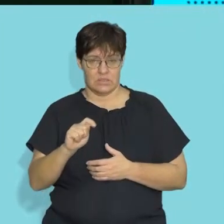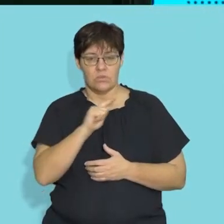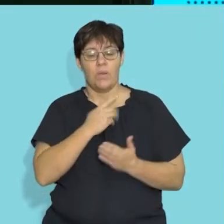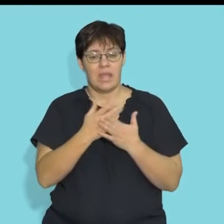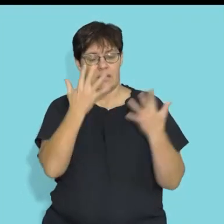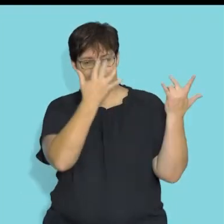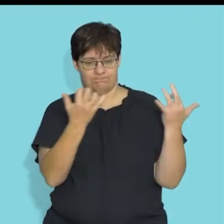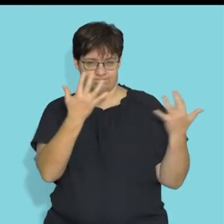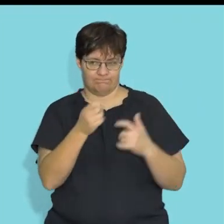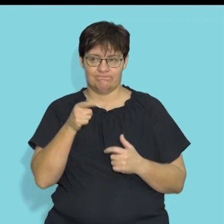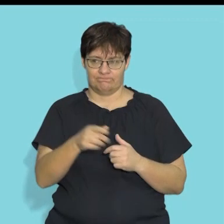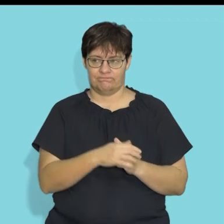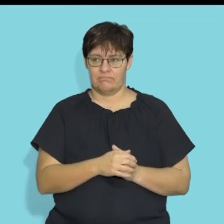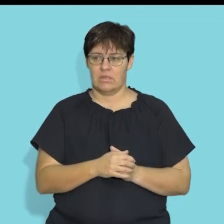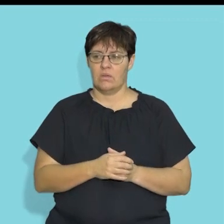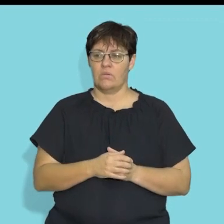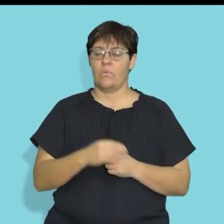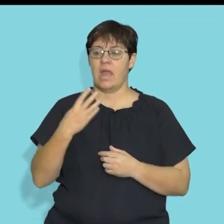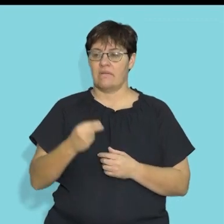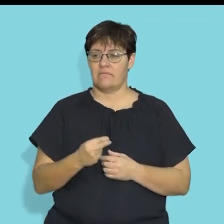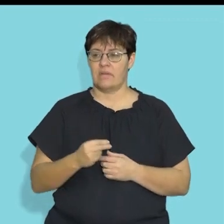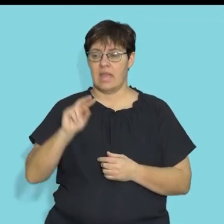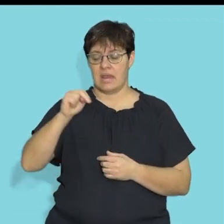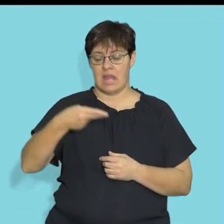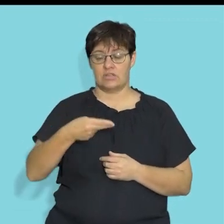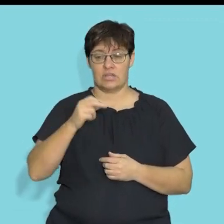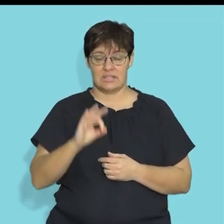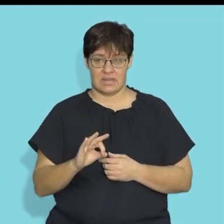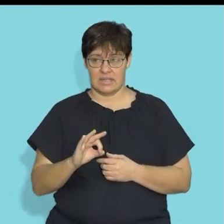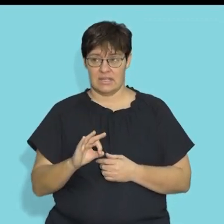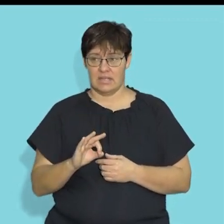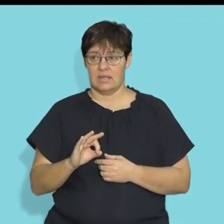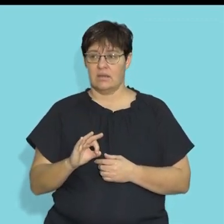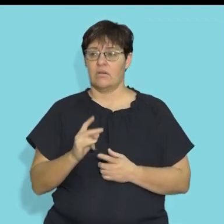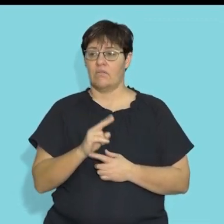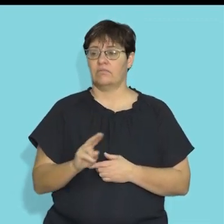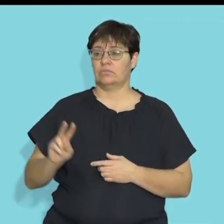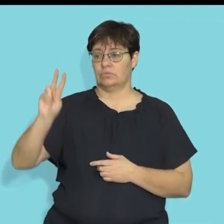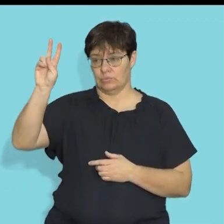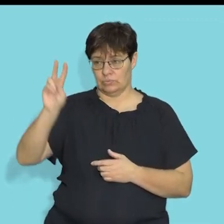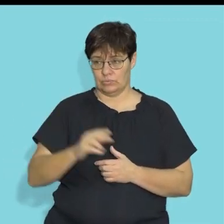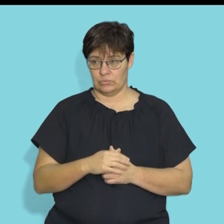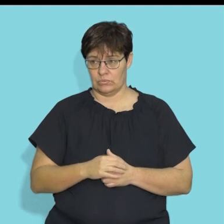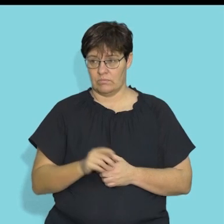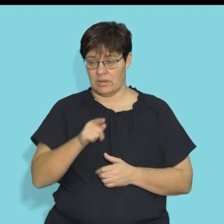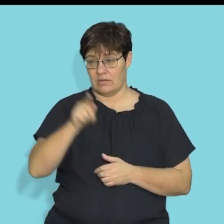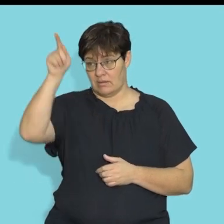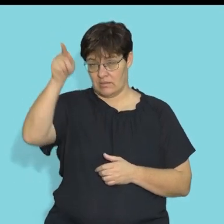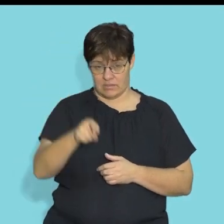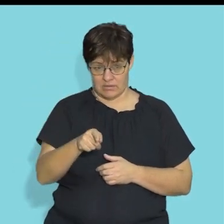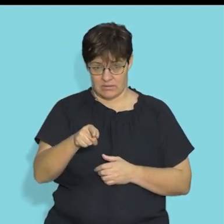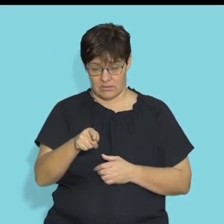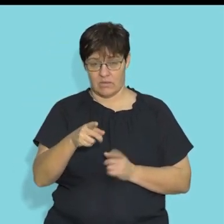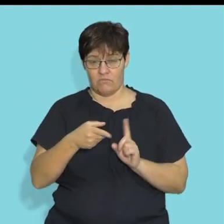out, in this case we now have NH3, the concentration to the power 2. That comes from